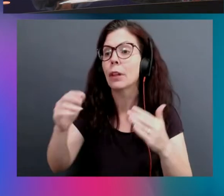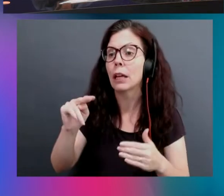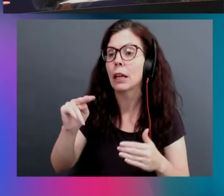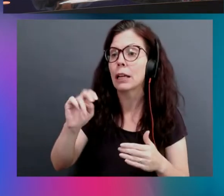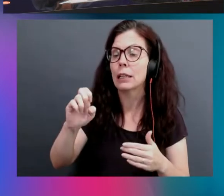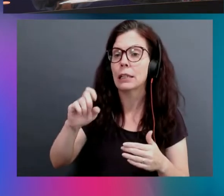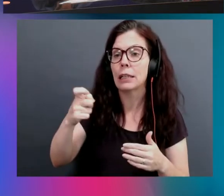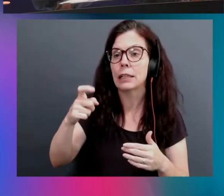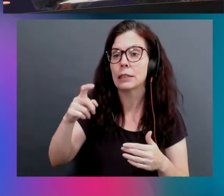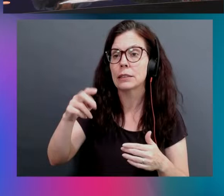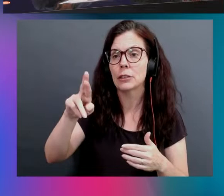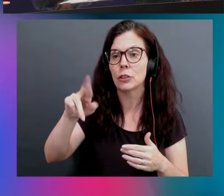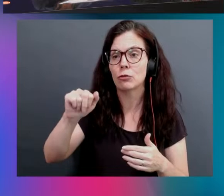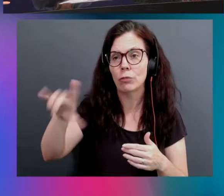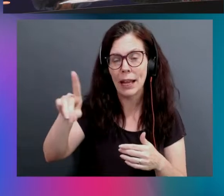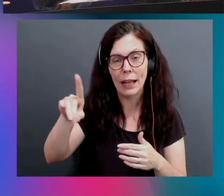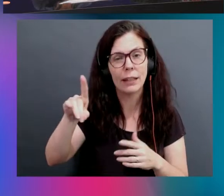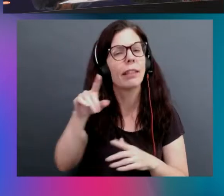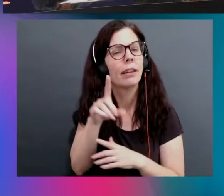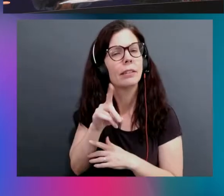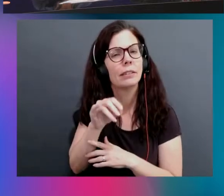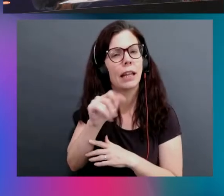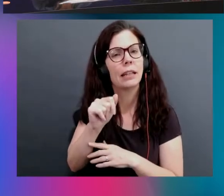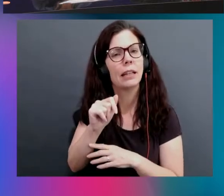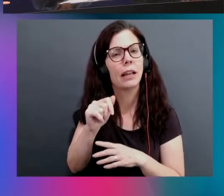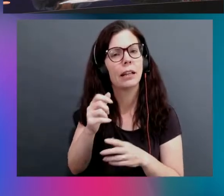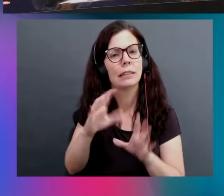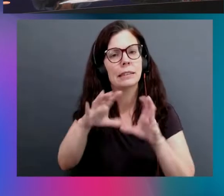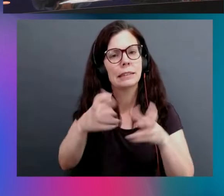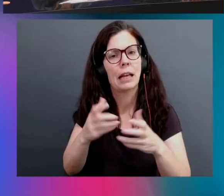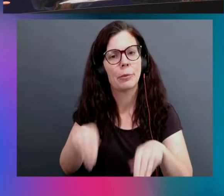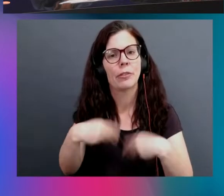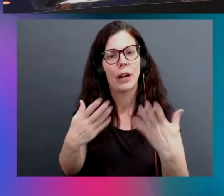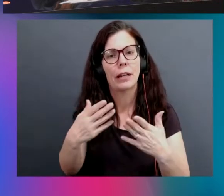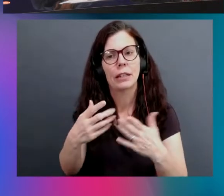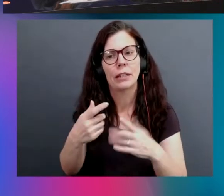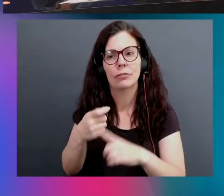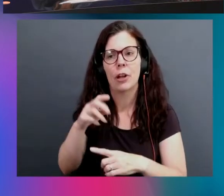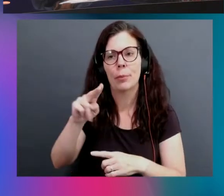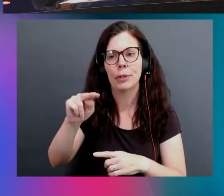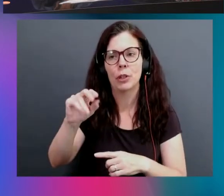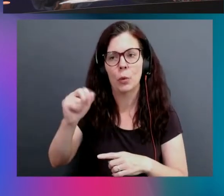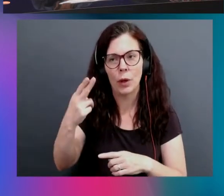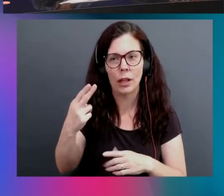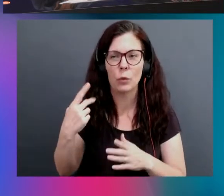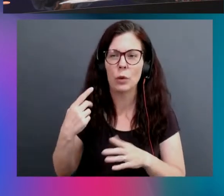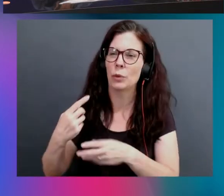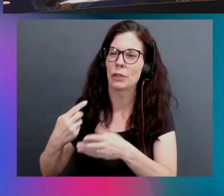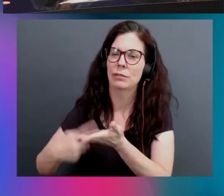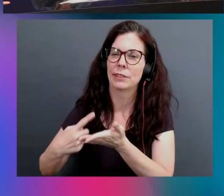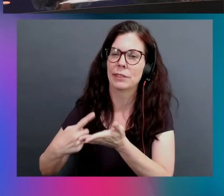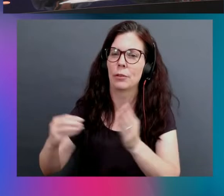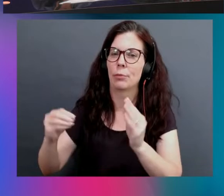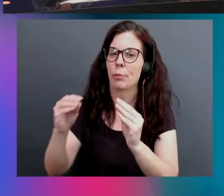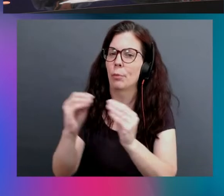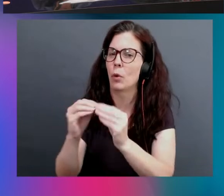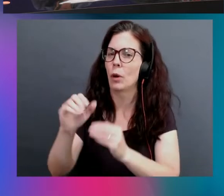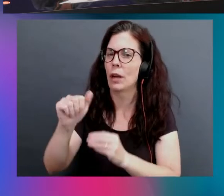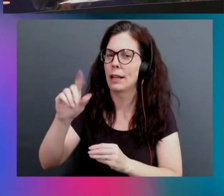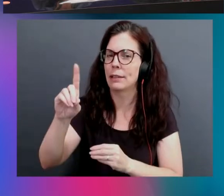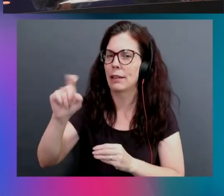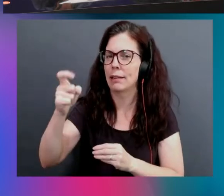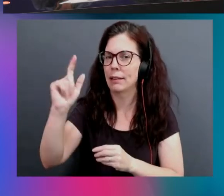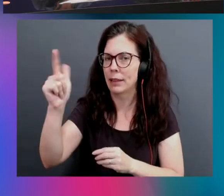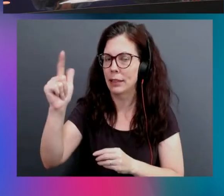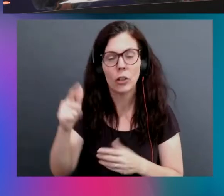set provided by NOAA, and we'll talk about ADX later. And kind of the key thing to see